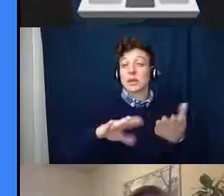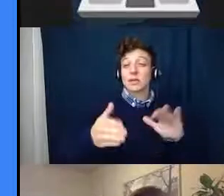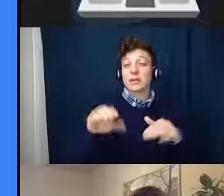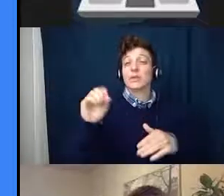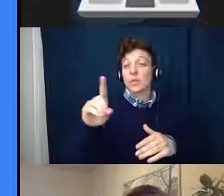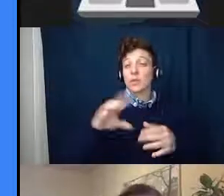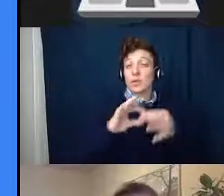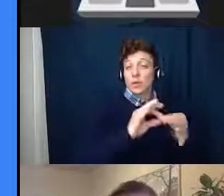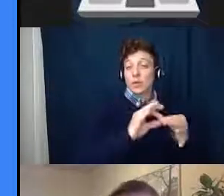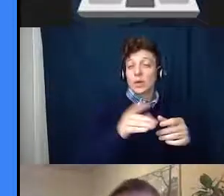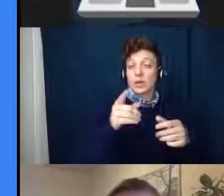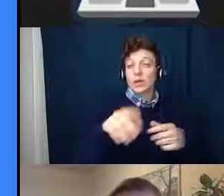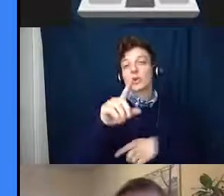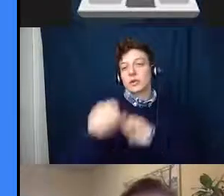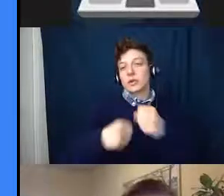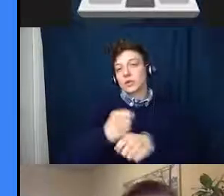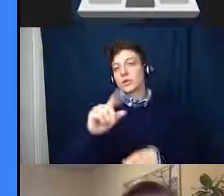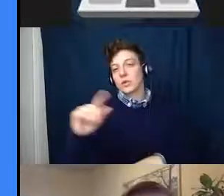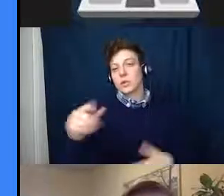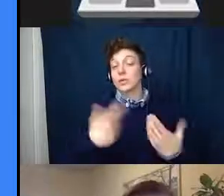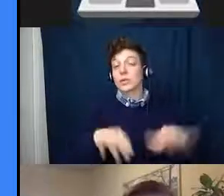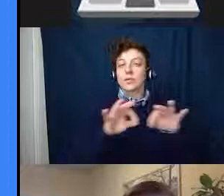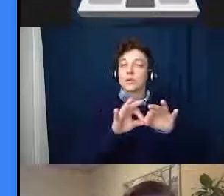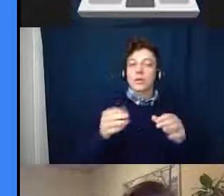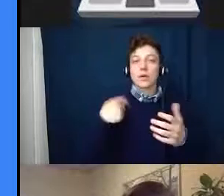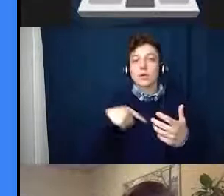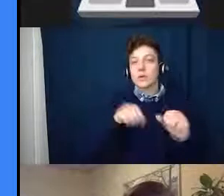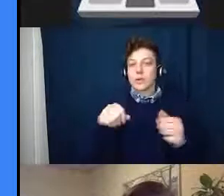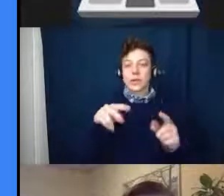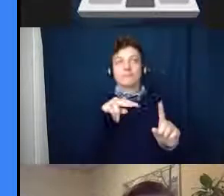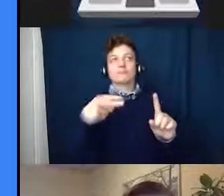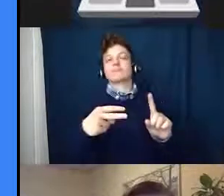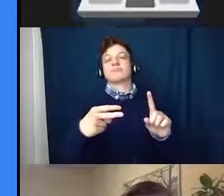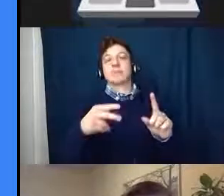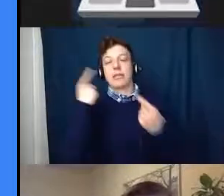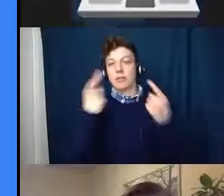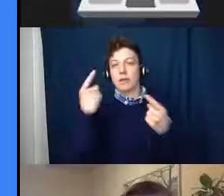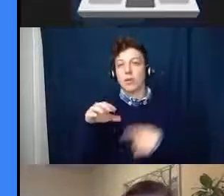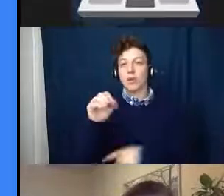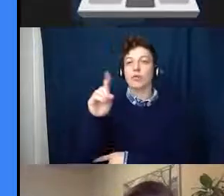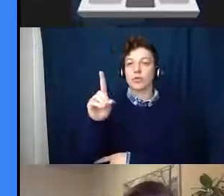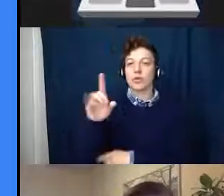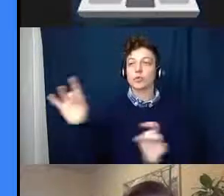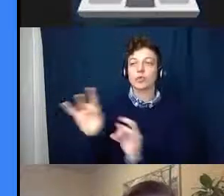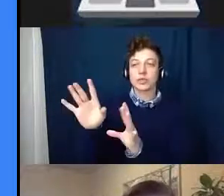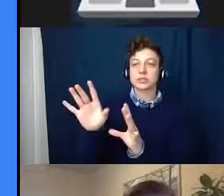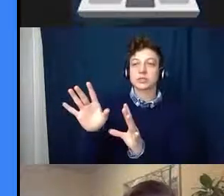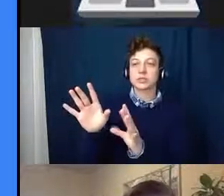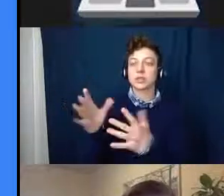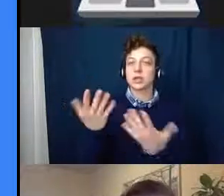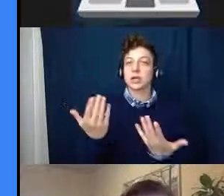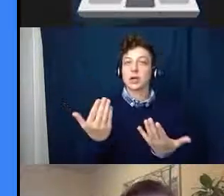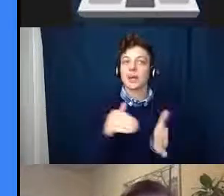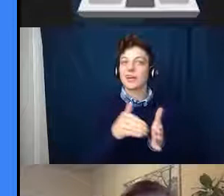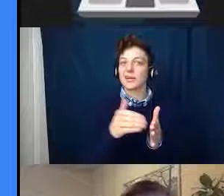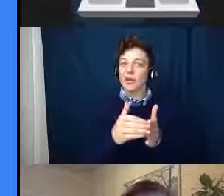or the opioid epidemic. I think a really important reframe is to actually think about this as an overdose crisis. And oftentimes opioids are